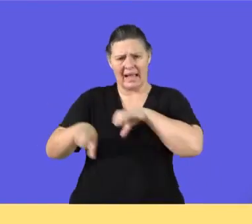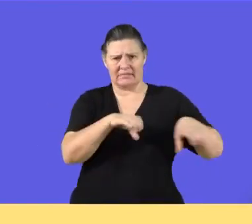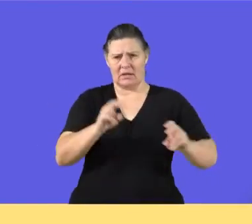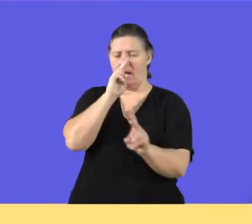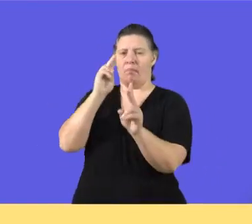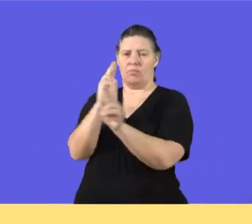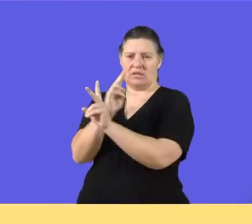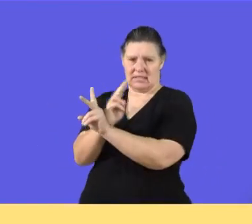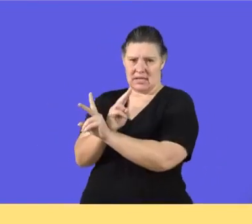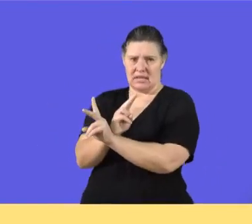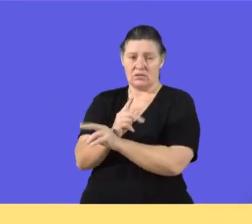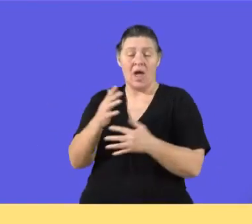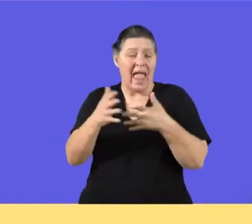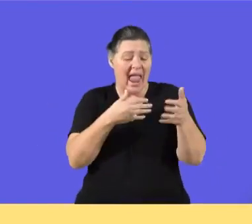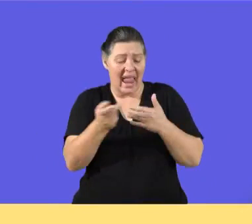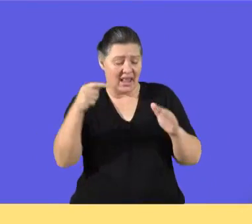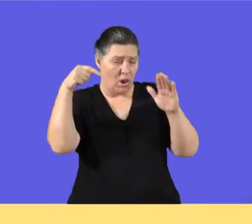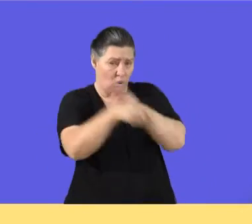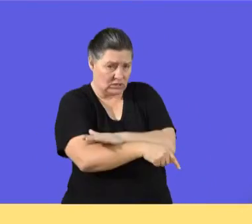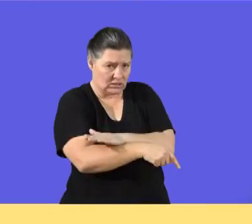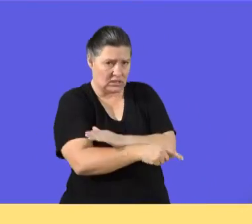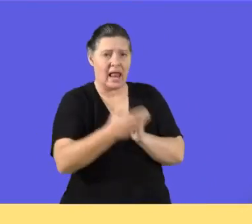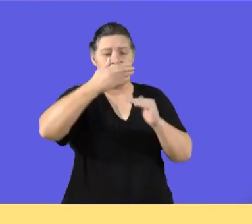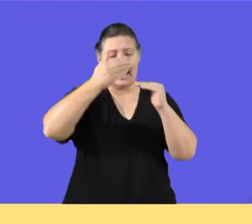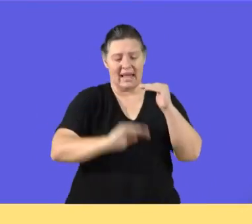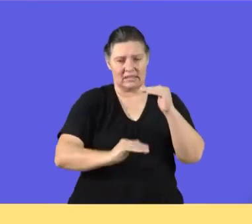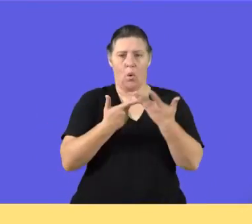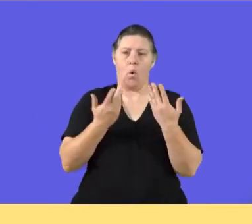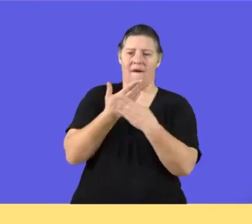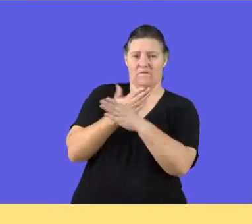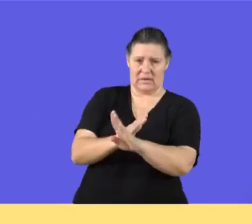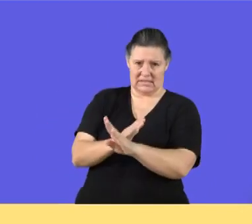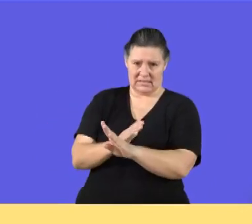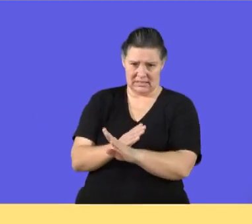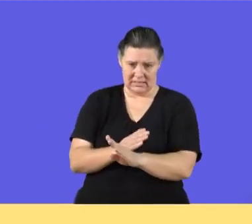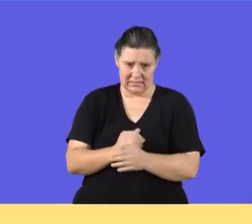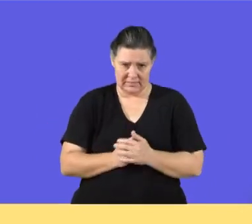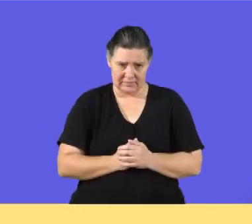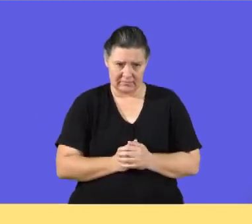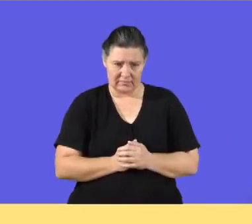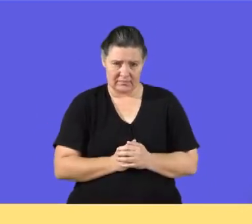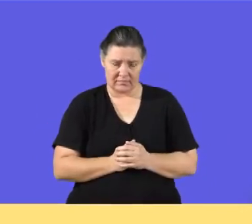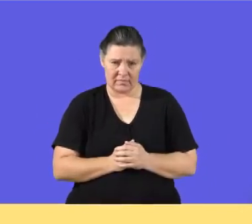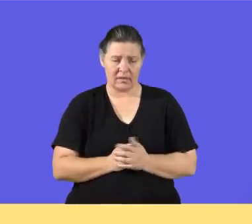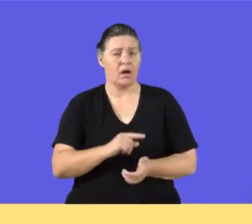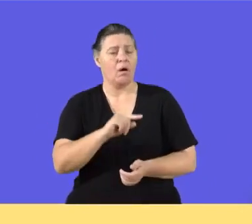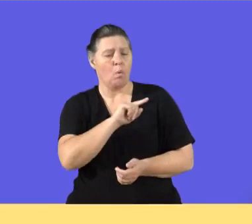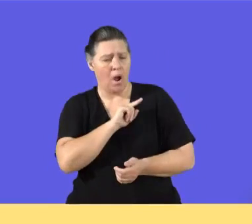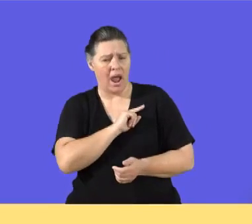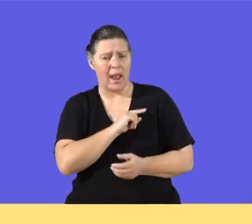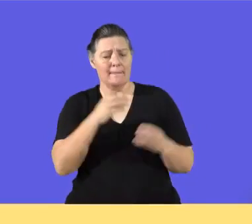monitor various activities in the business so that any losses are reduced or avoided